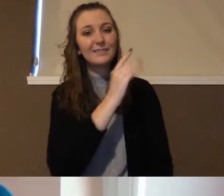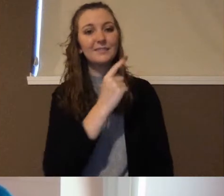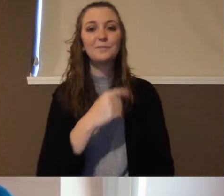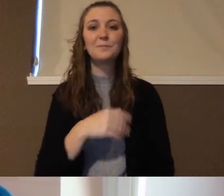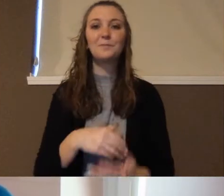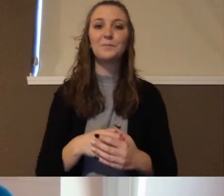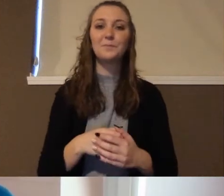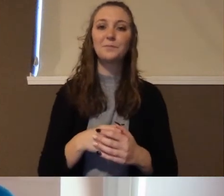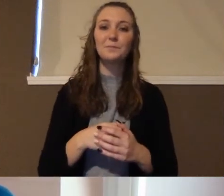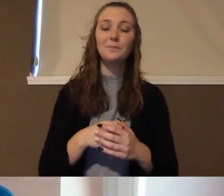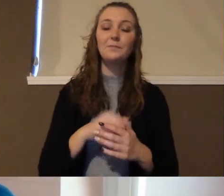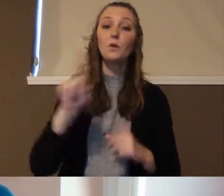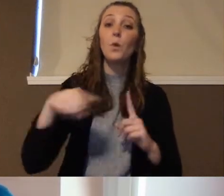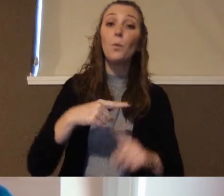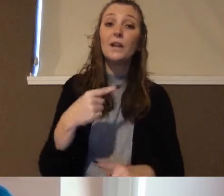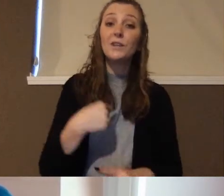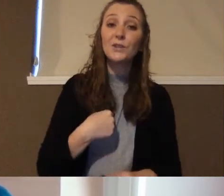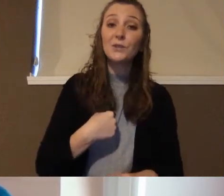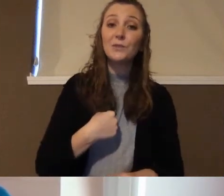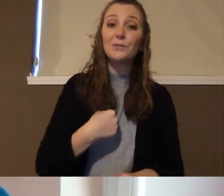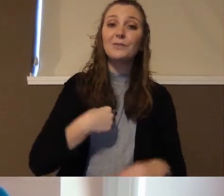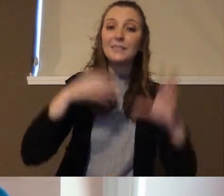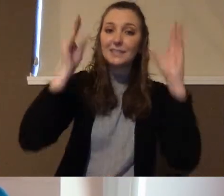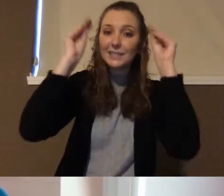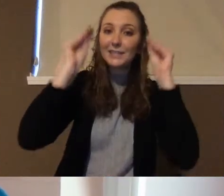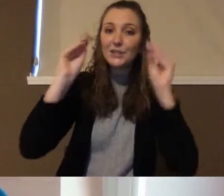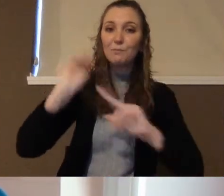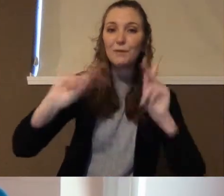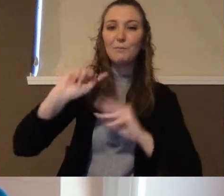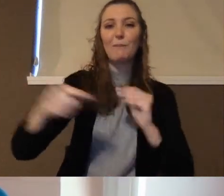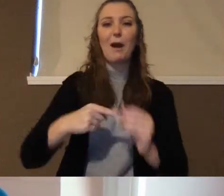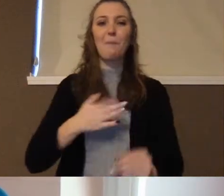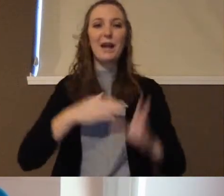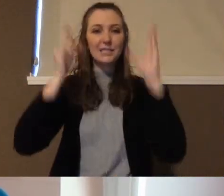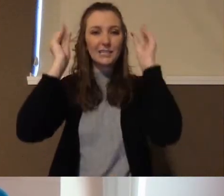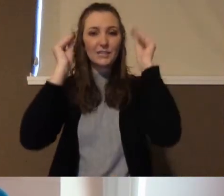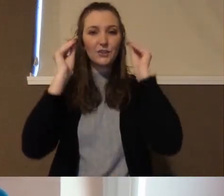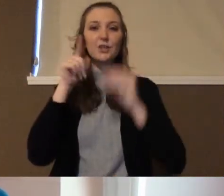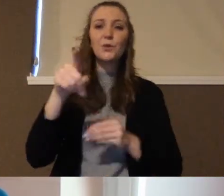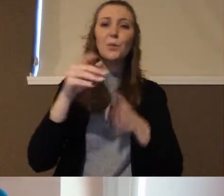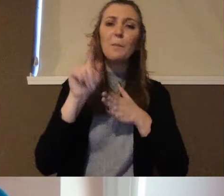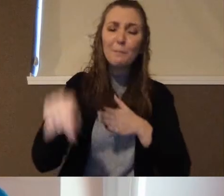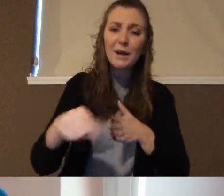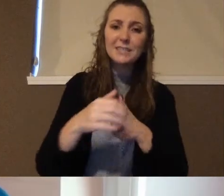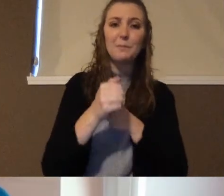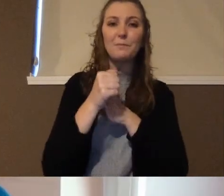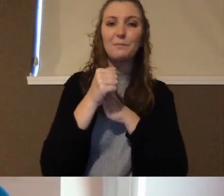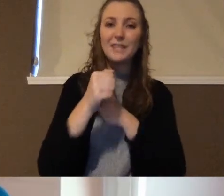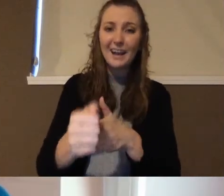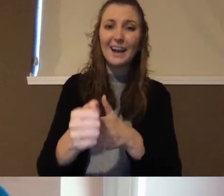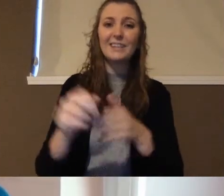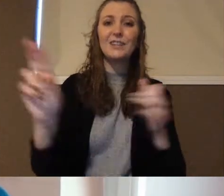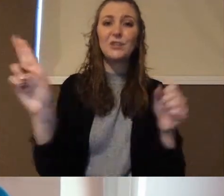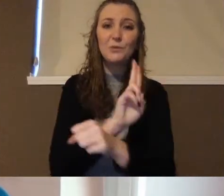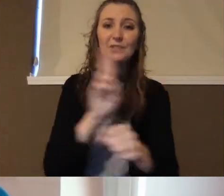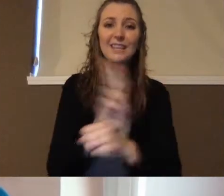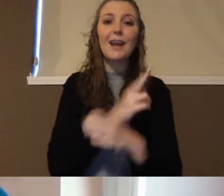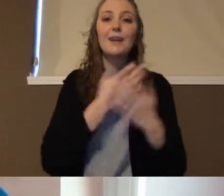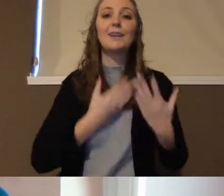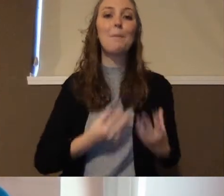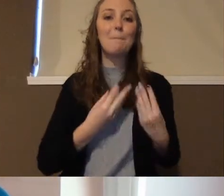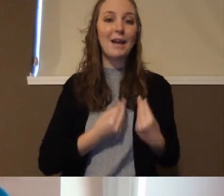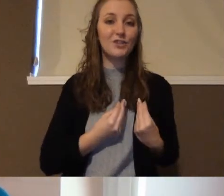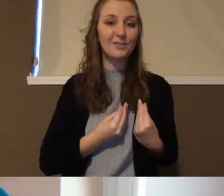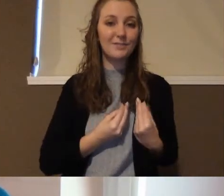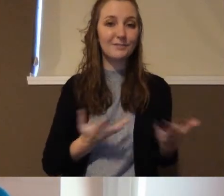my teachings mean, you must be guided by the principle of compassion. You must